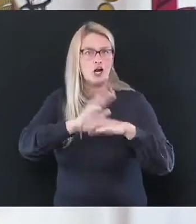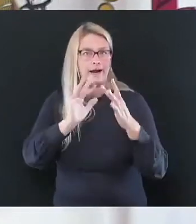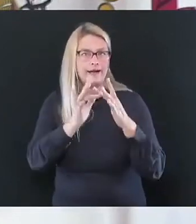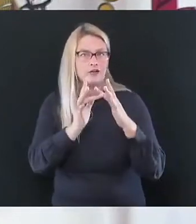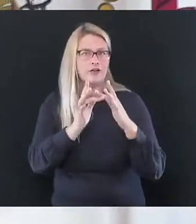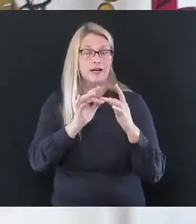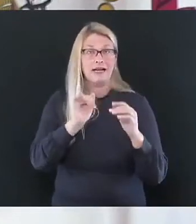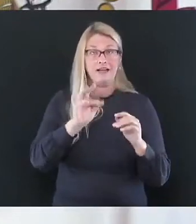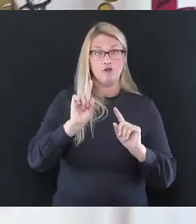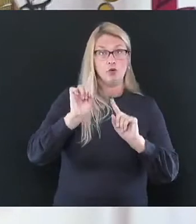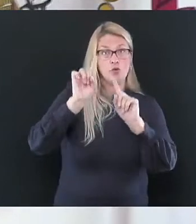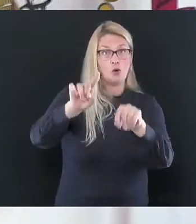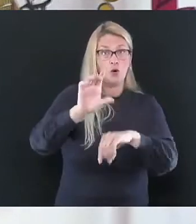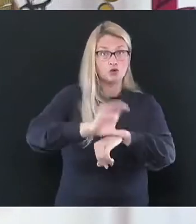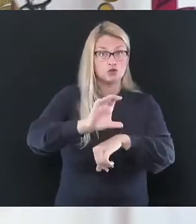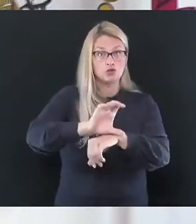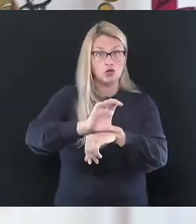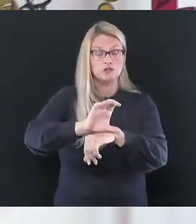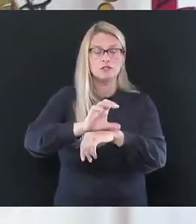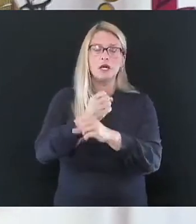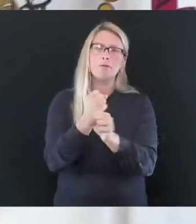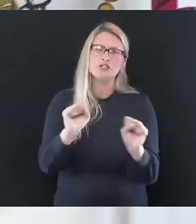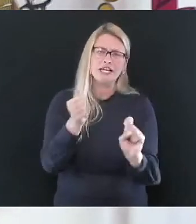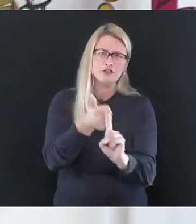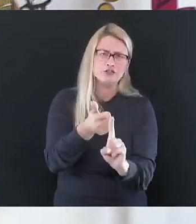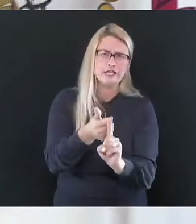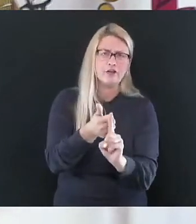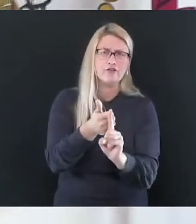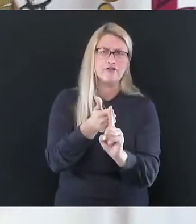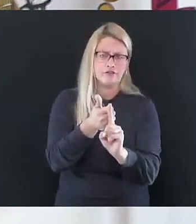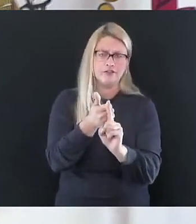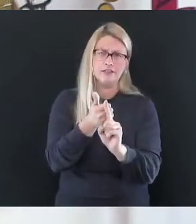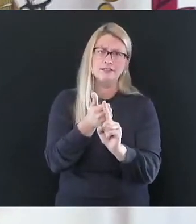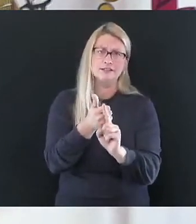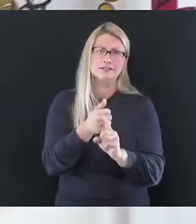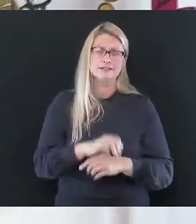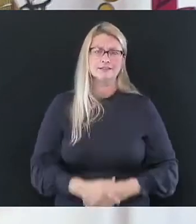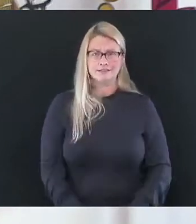go, just protect yourself. Protect yourself in every way you possibly can.